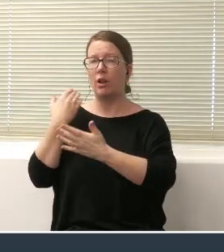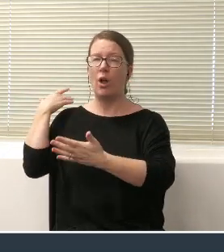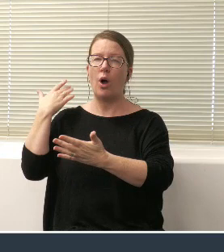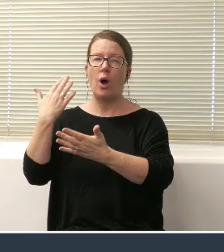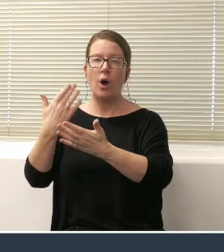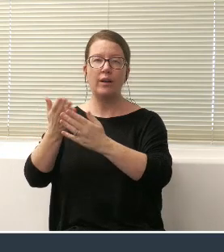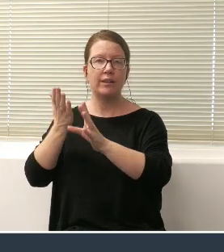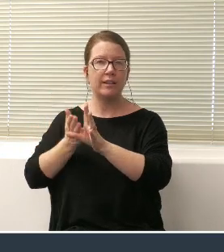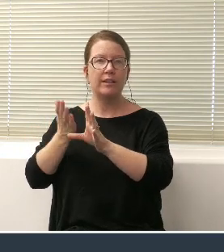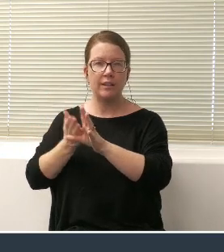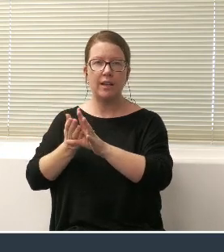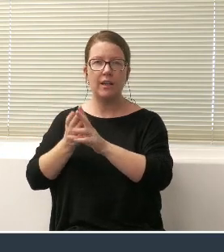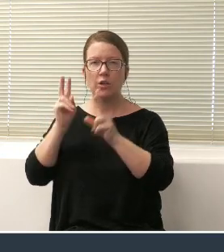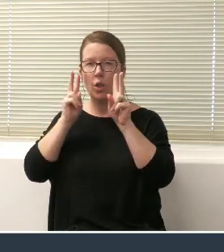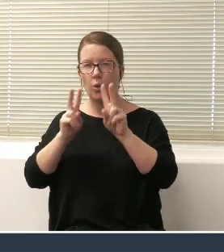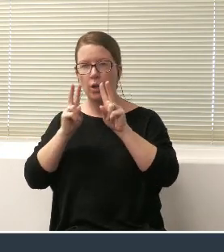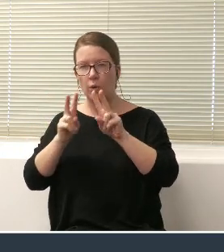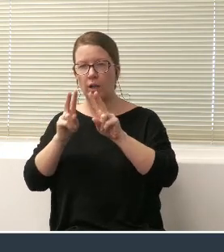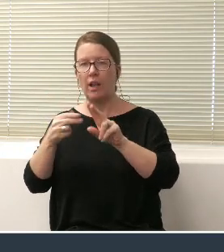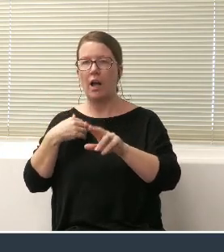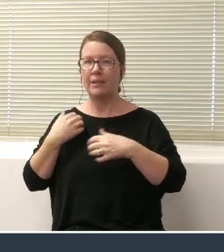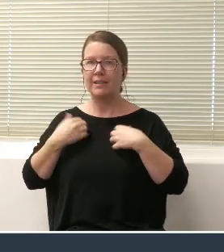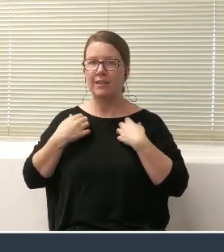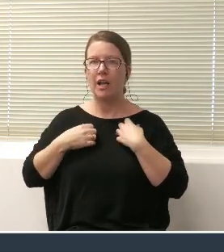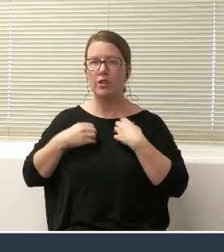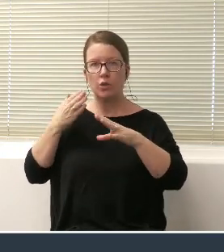it's something I'm actually looking forward to taking Council through.